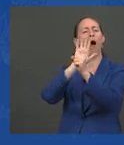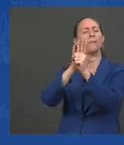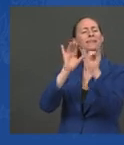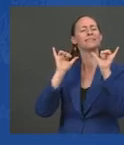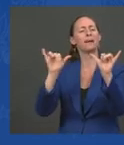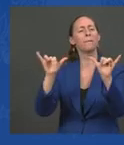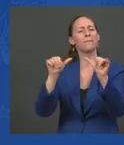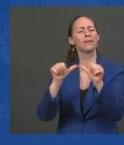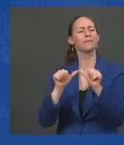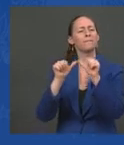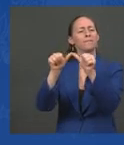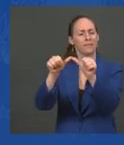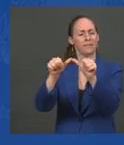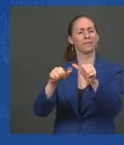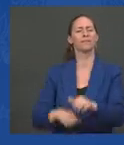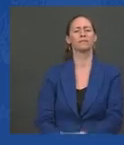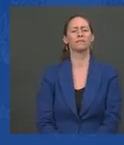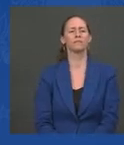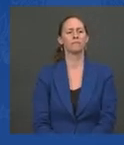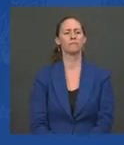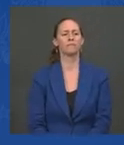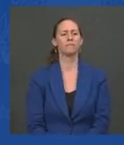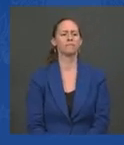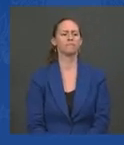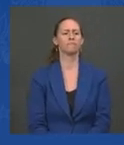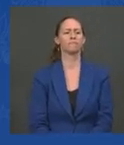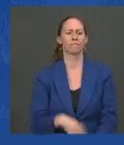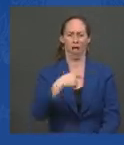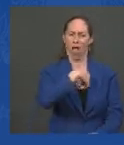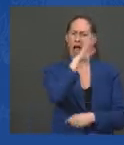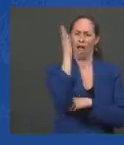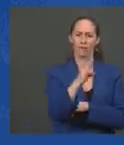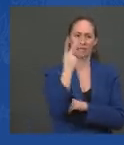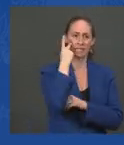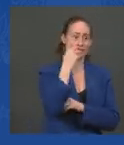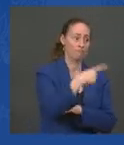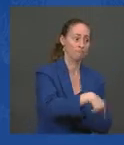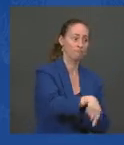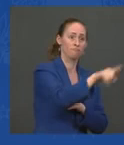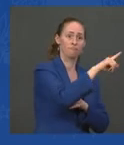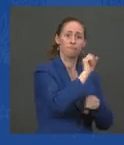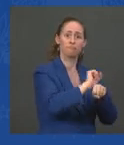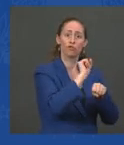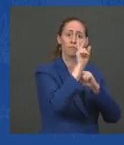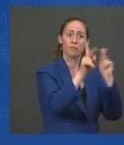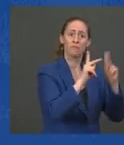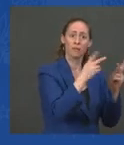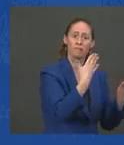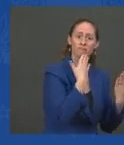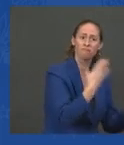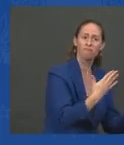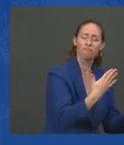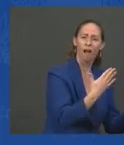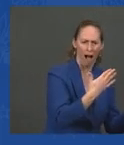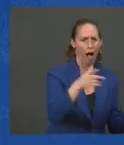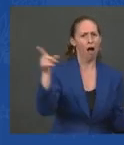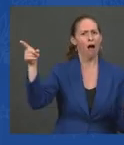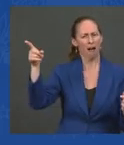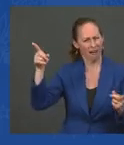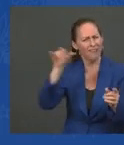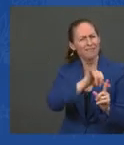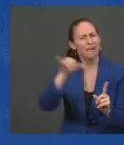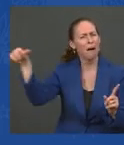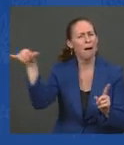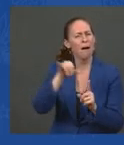I've never seen a time when working folks did well that the wealthy didn't do very well. Come on now. Look, it's the core